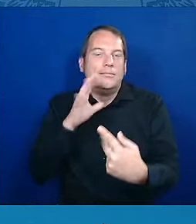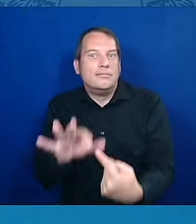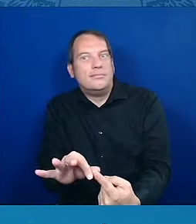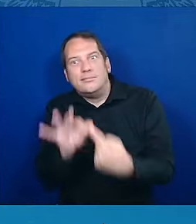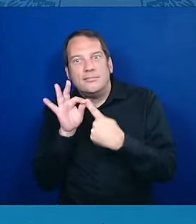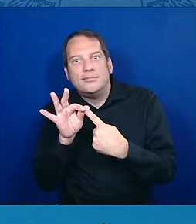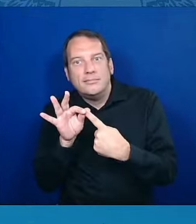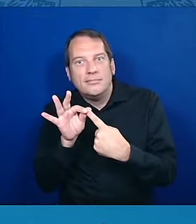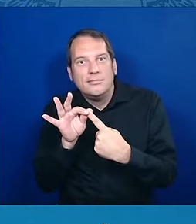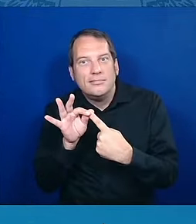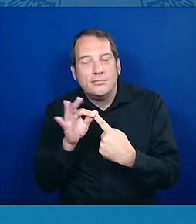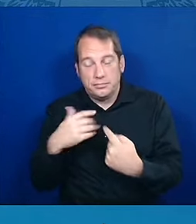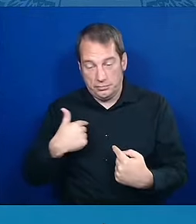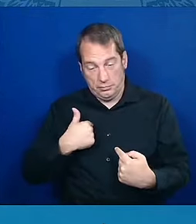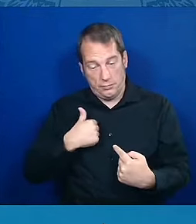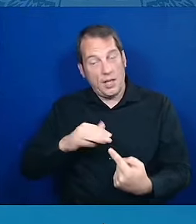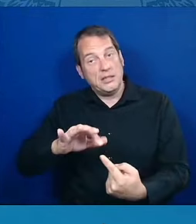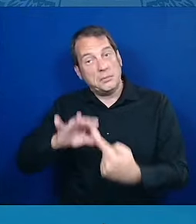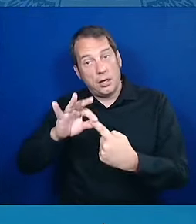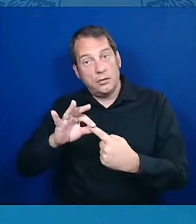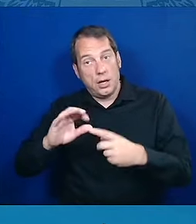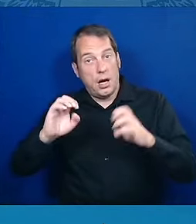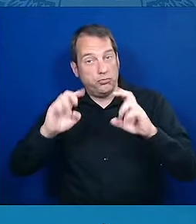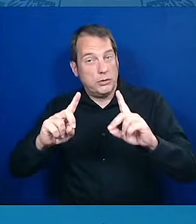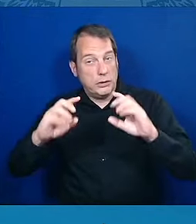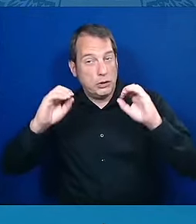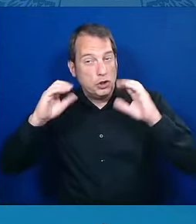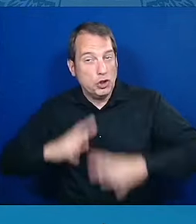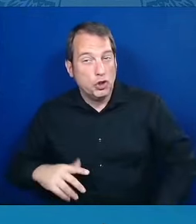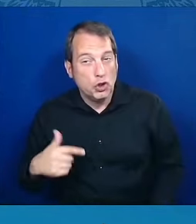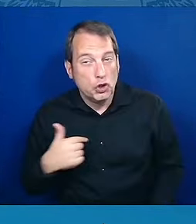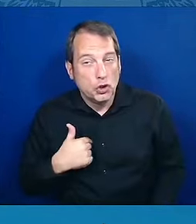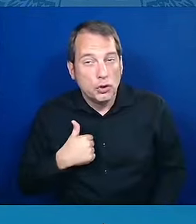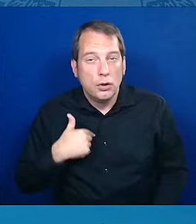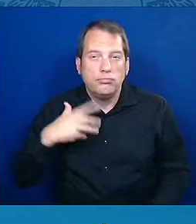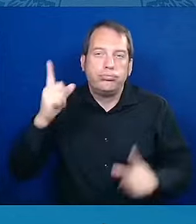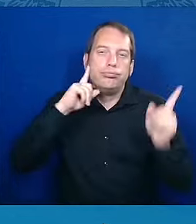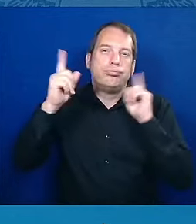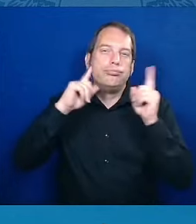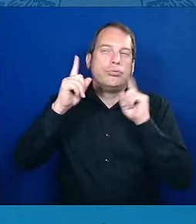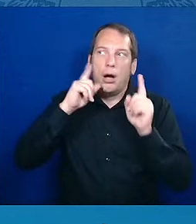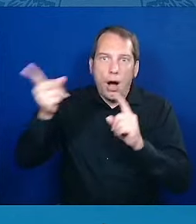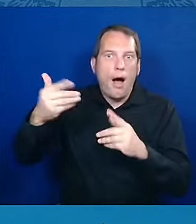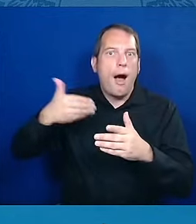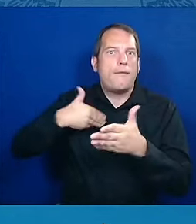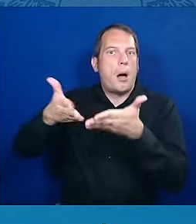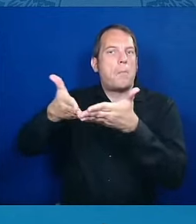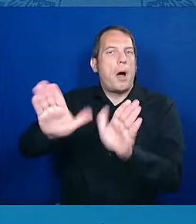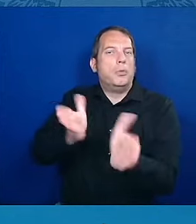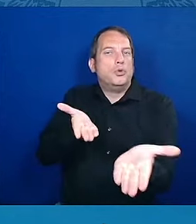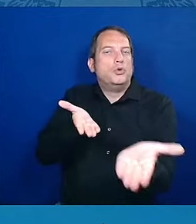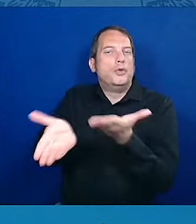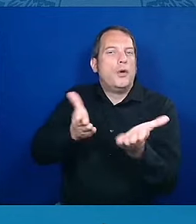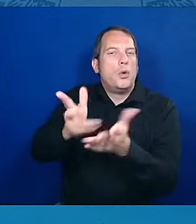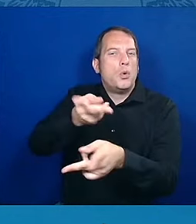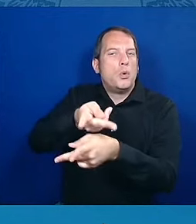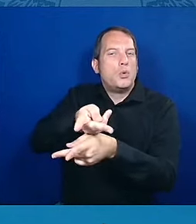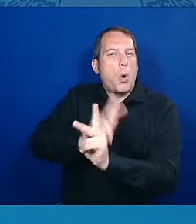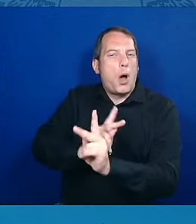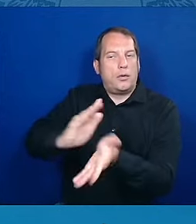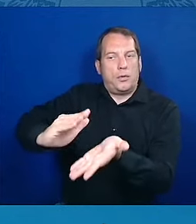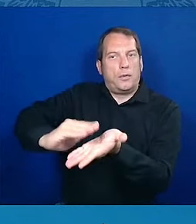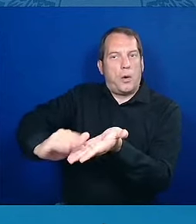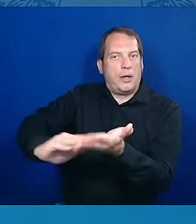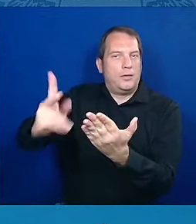Public Service Loan Forgiveness Program. Unfortunately, what I had heard was that during the last administration,